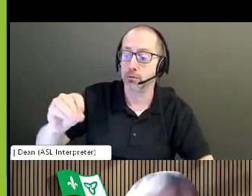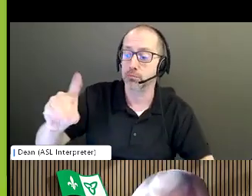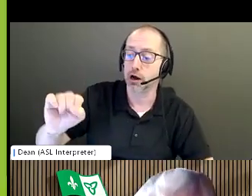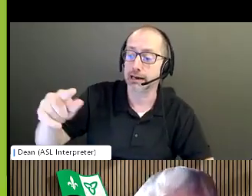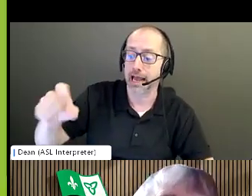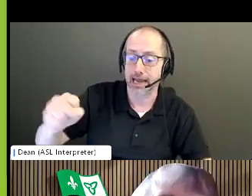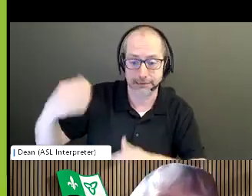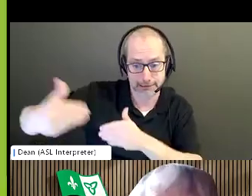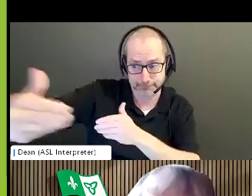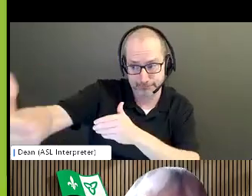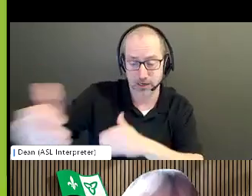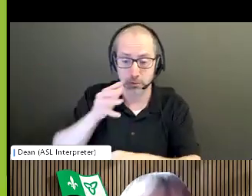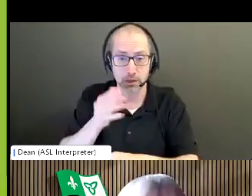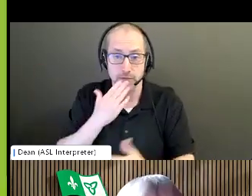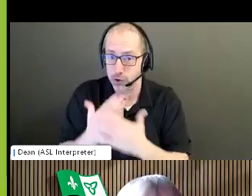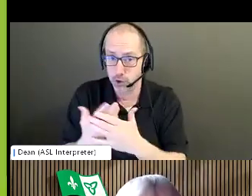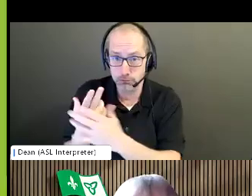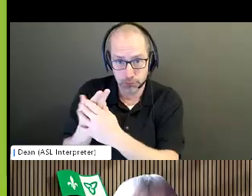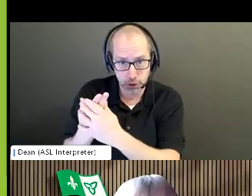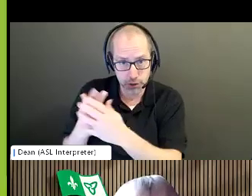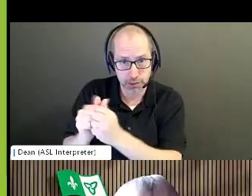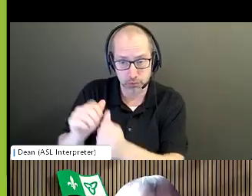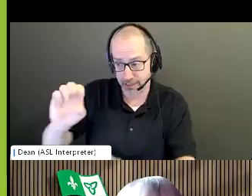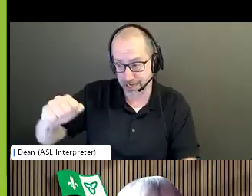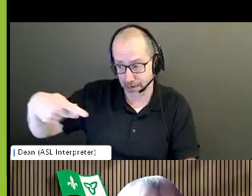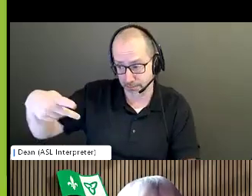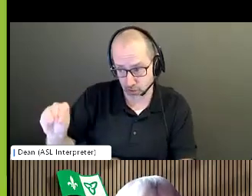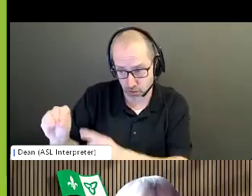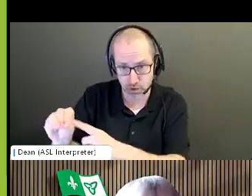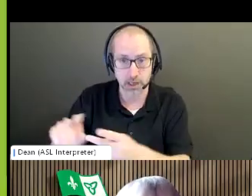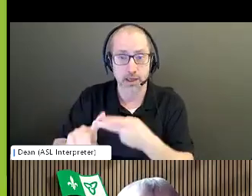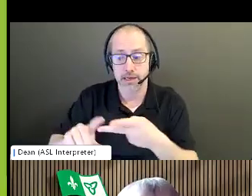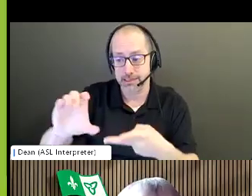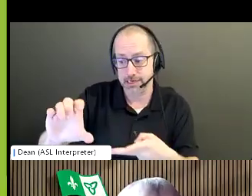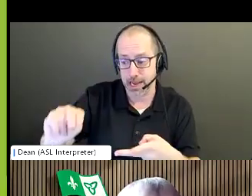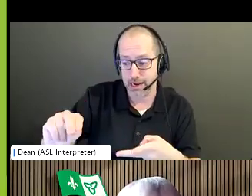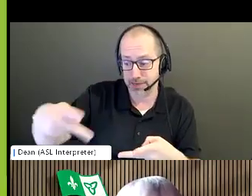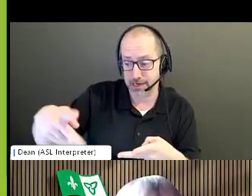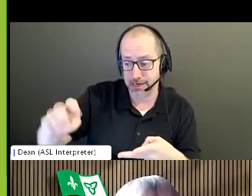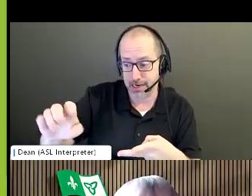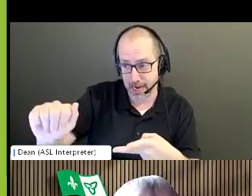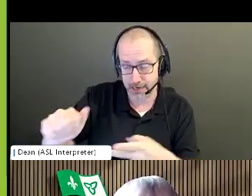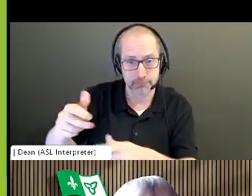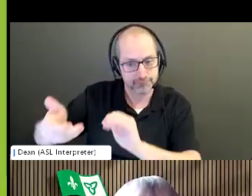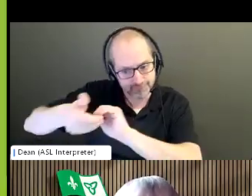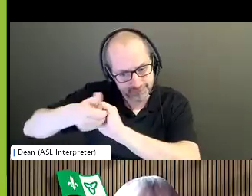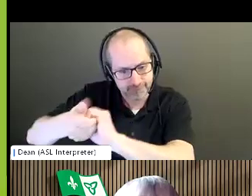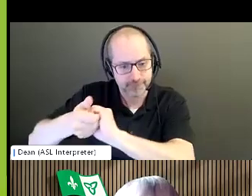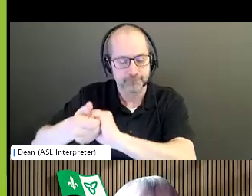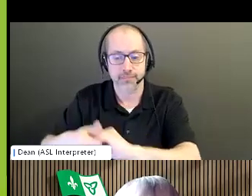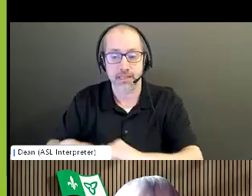real good partnership with Elder Abuse Ontario and CNPEA. Our PMAFO delivered